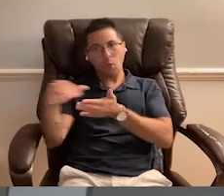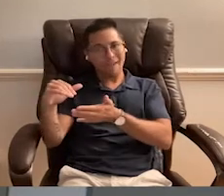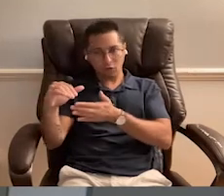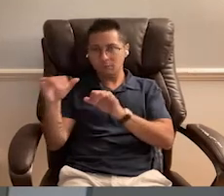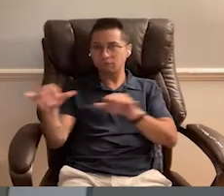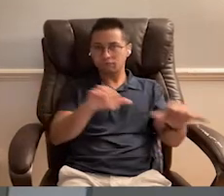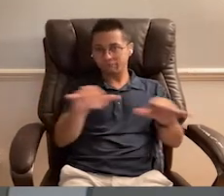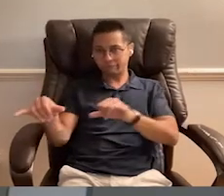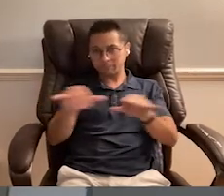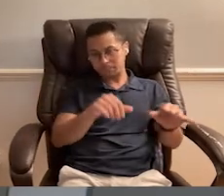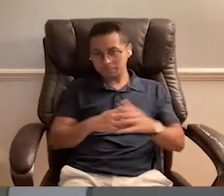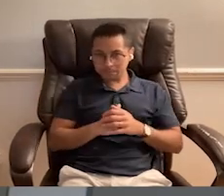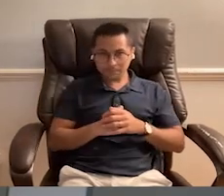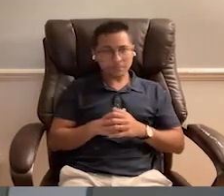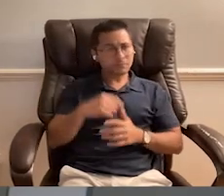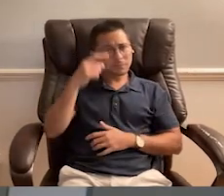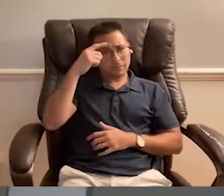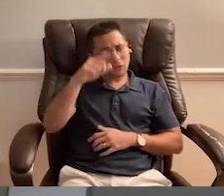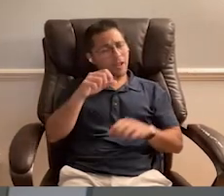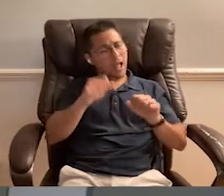the waiver.